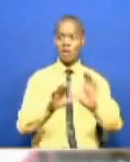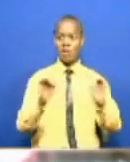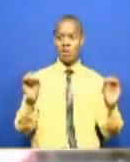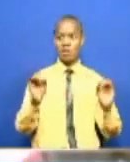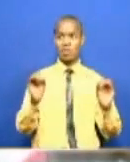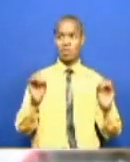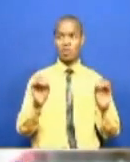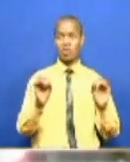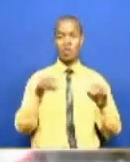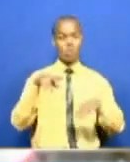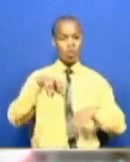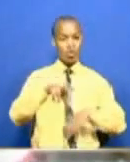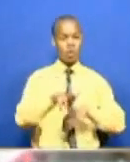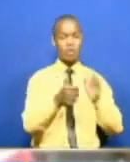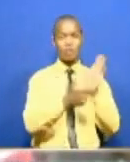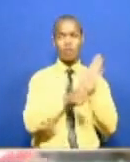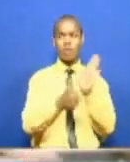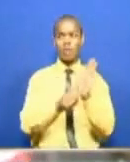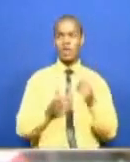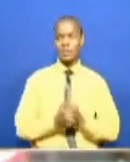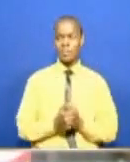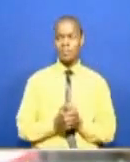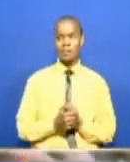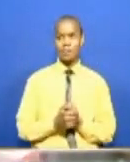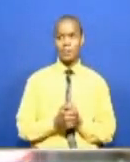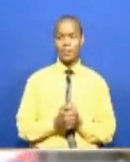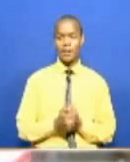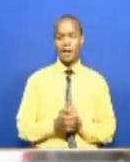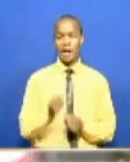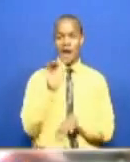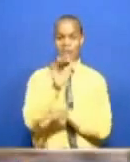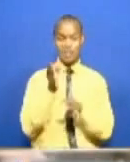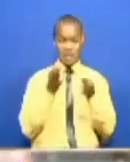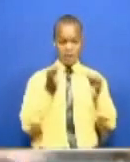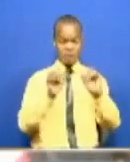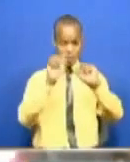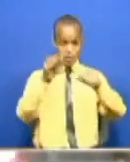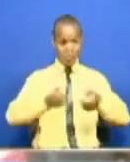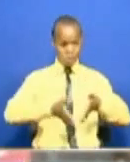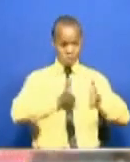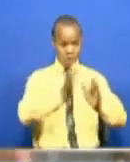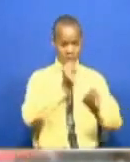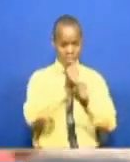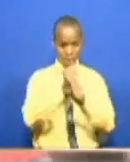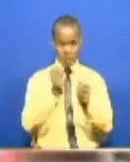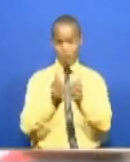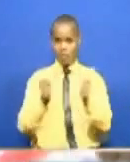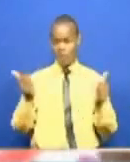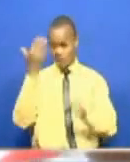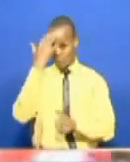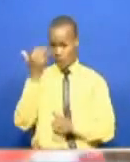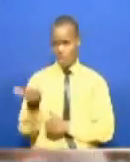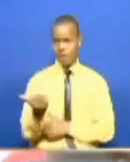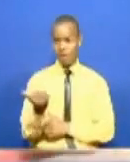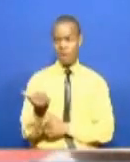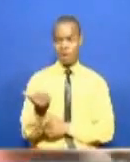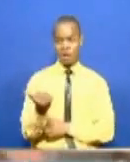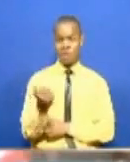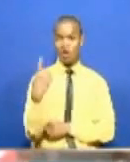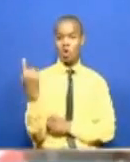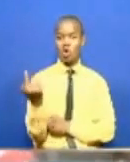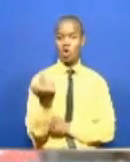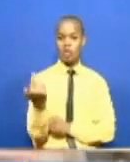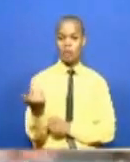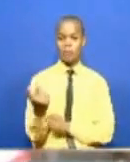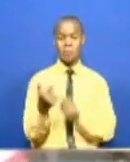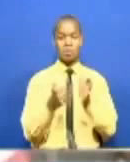walking is a big problem. Her plea is the road to be made well, because it was the only main